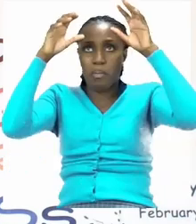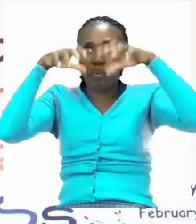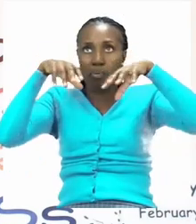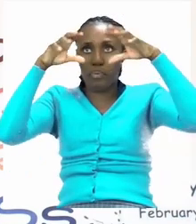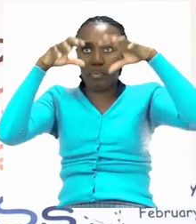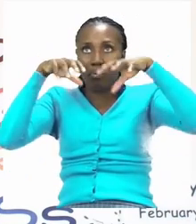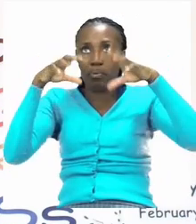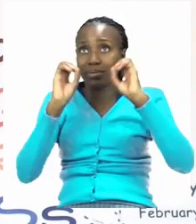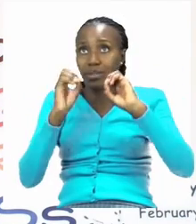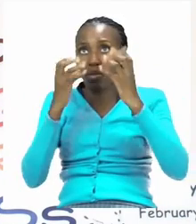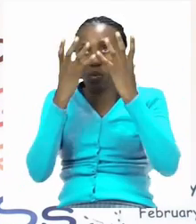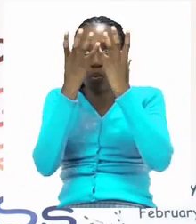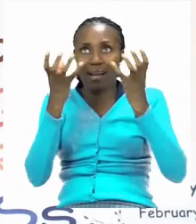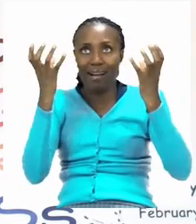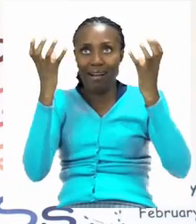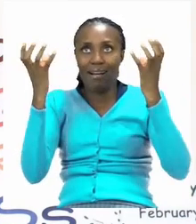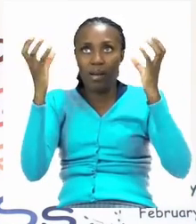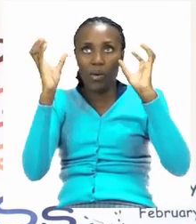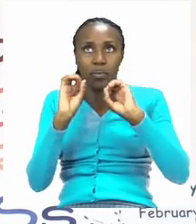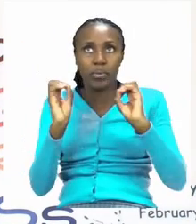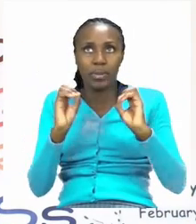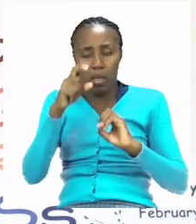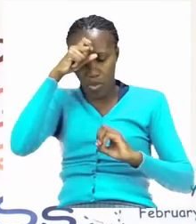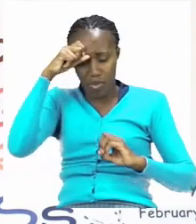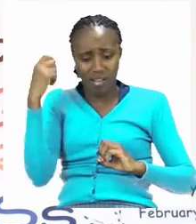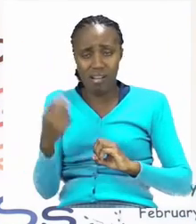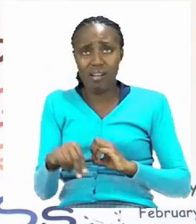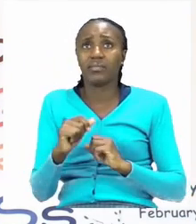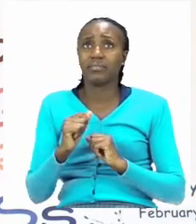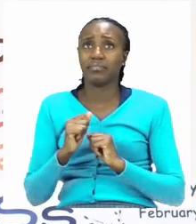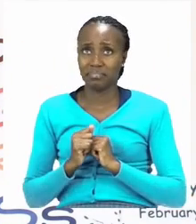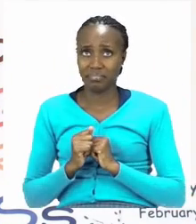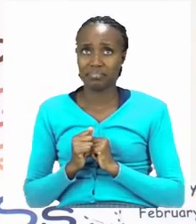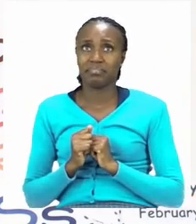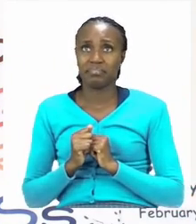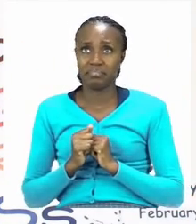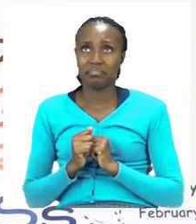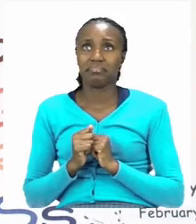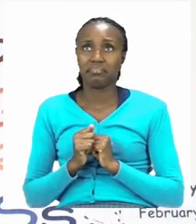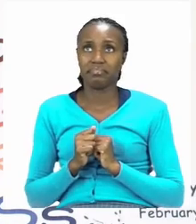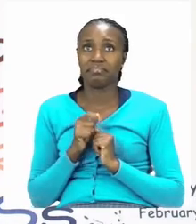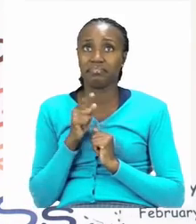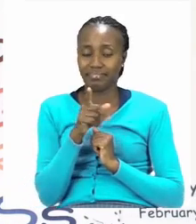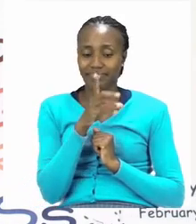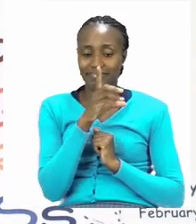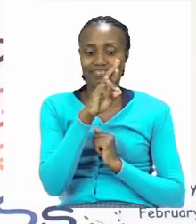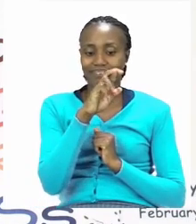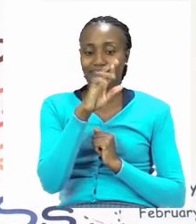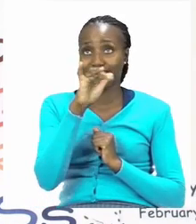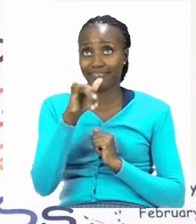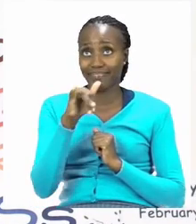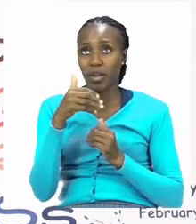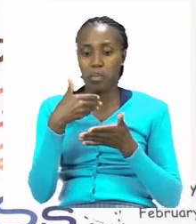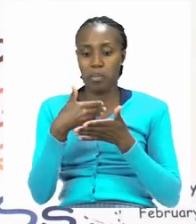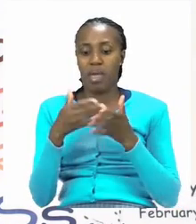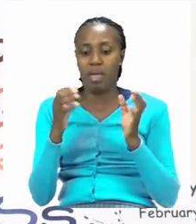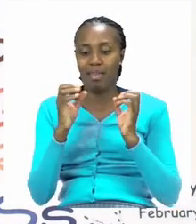clouds, and it is a bit hot. So we say it is